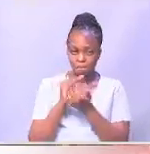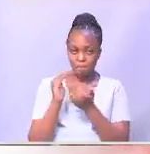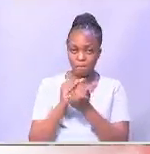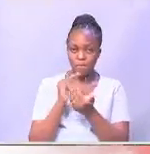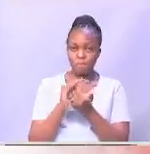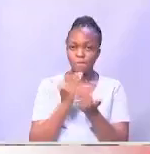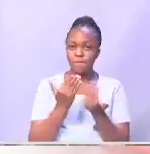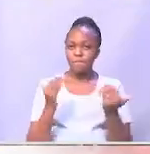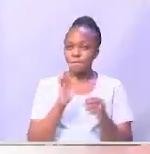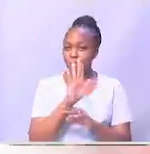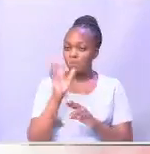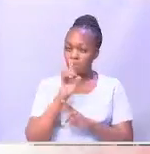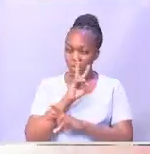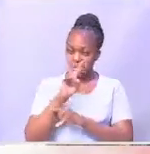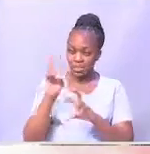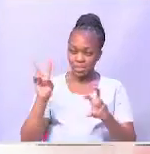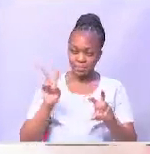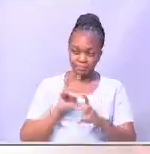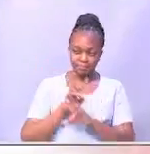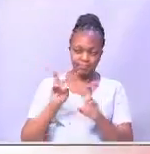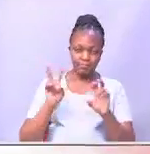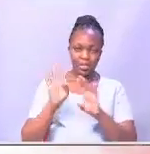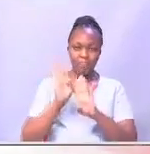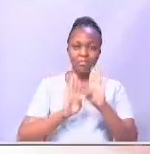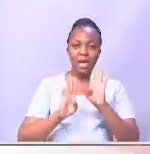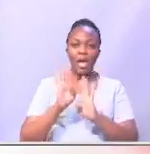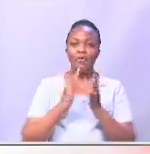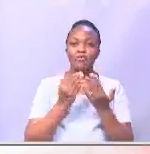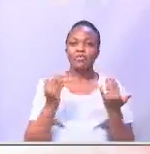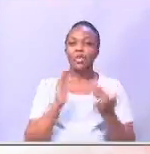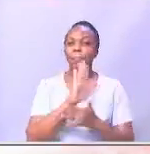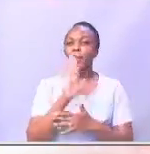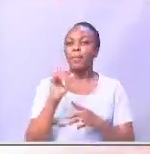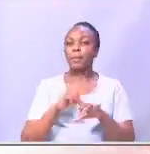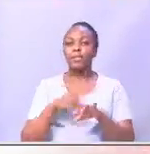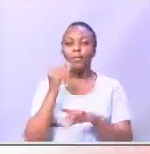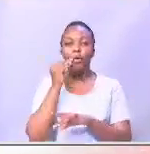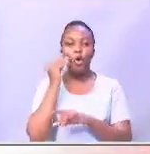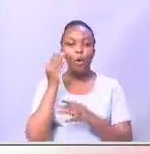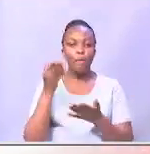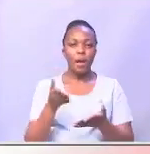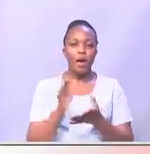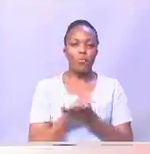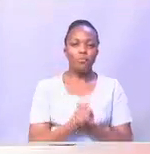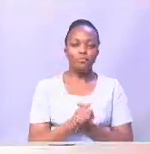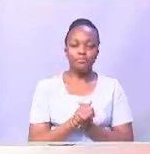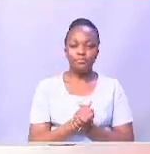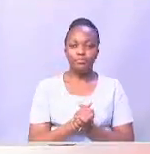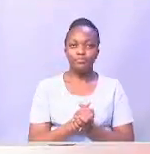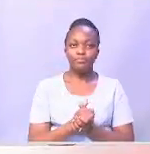behaviors, especially during the holiday season. Patronila Goren for TV 47 in Mombasa County.